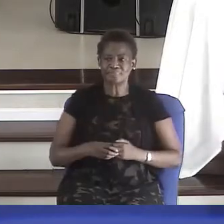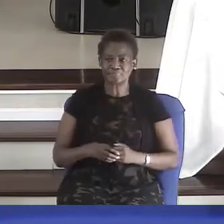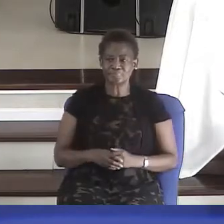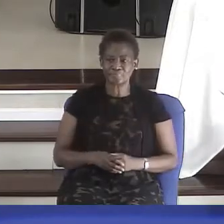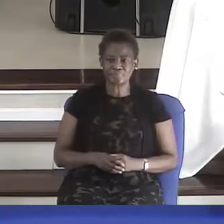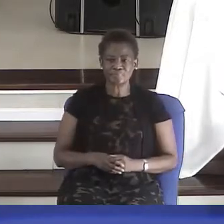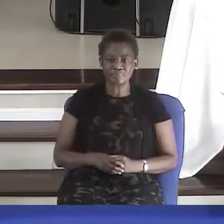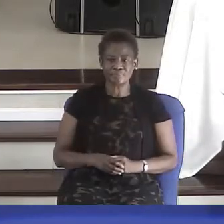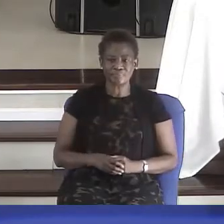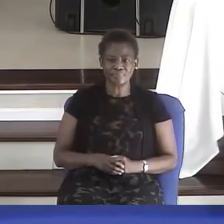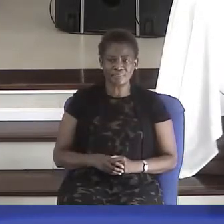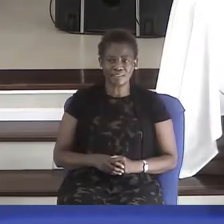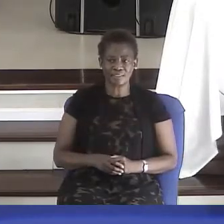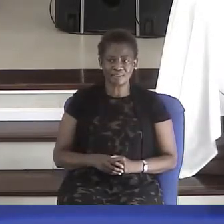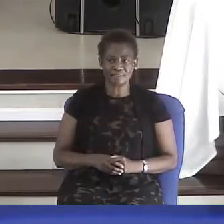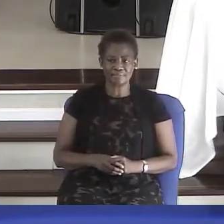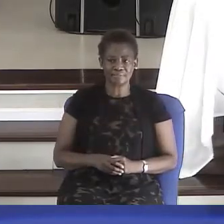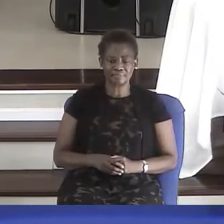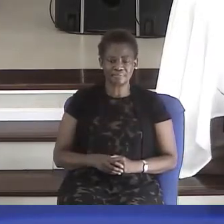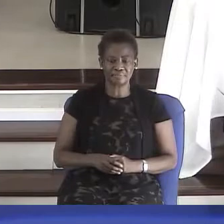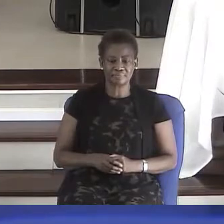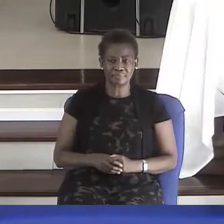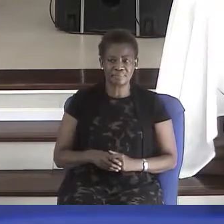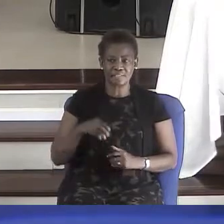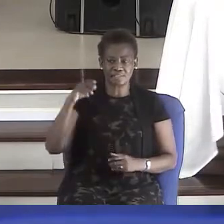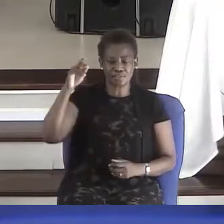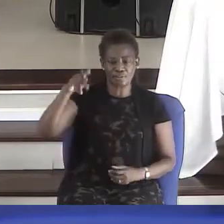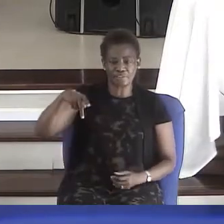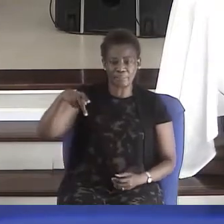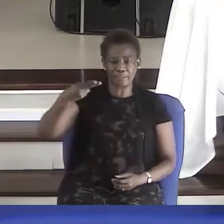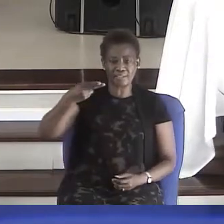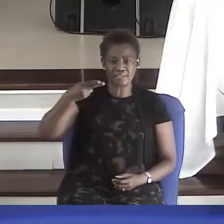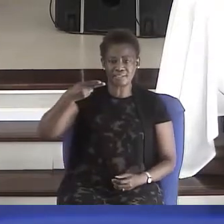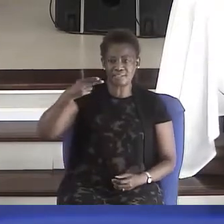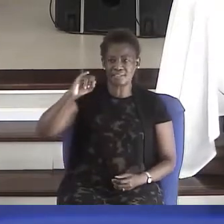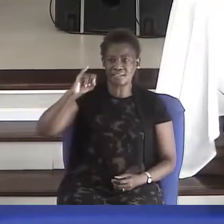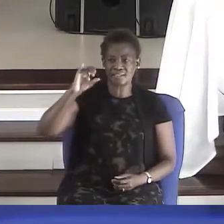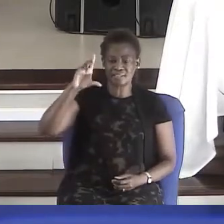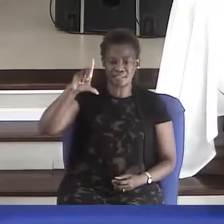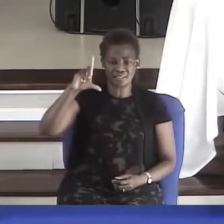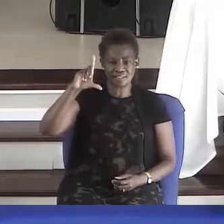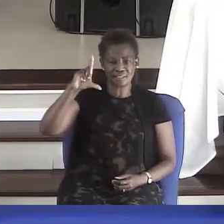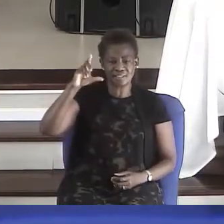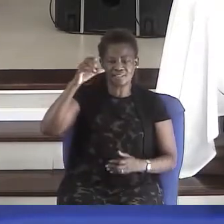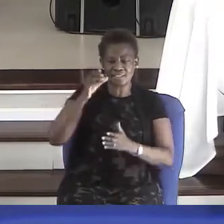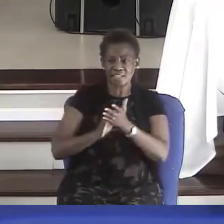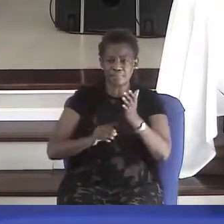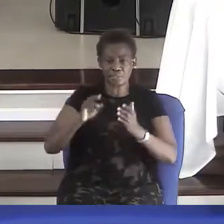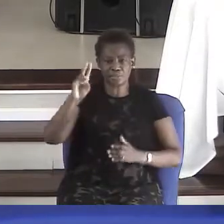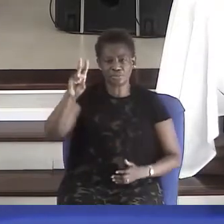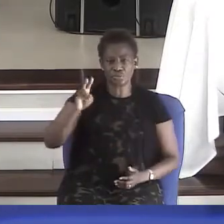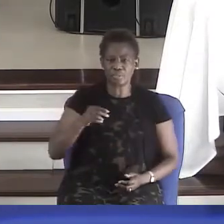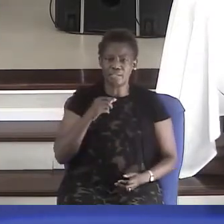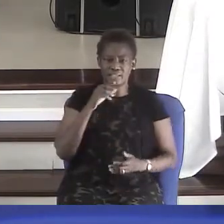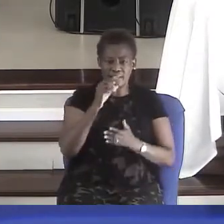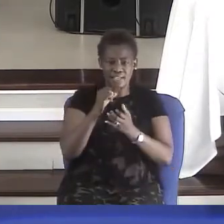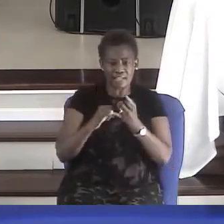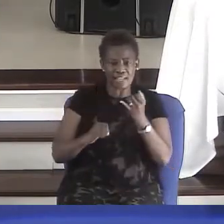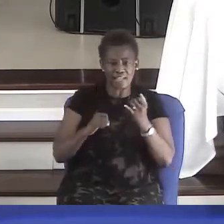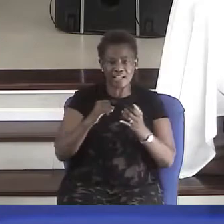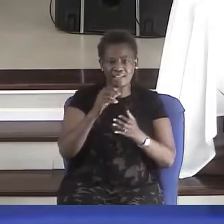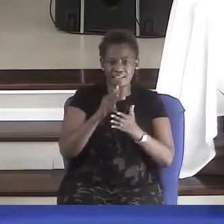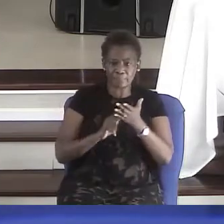back on the screen, Philippians 2:16. The last part of it says, I have not run